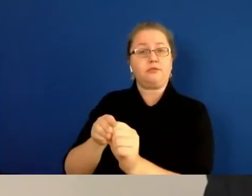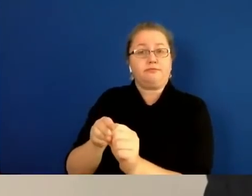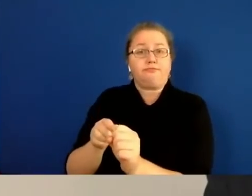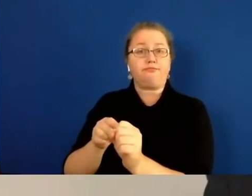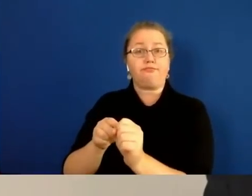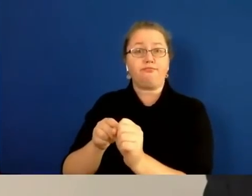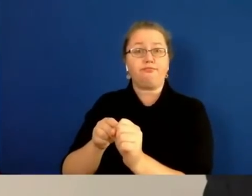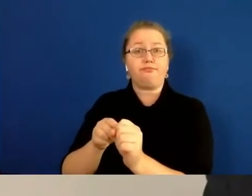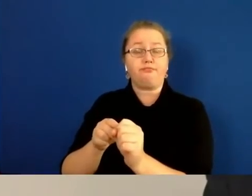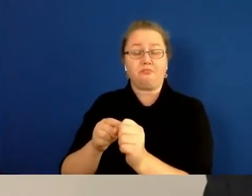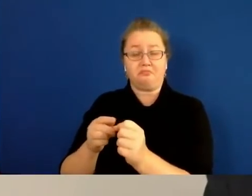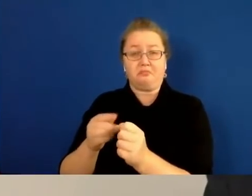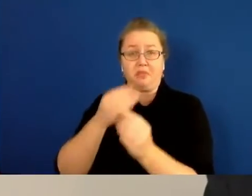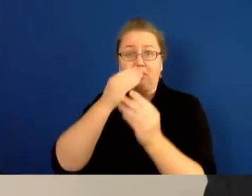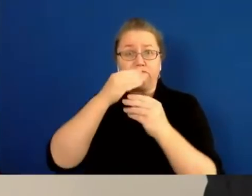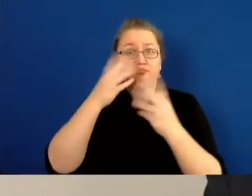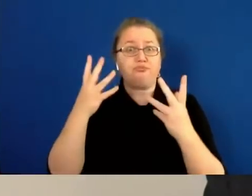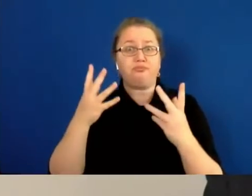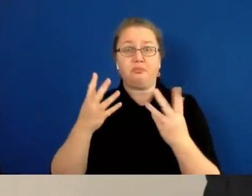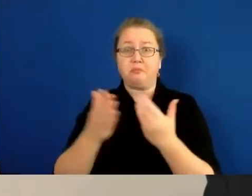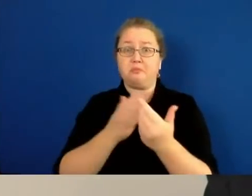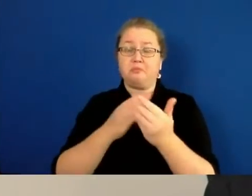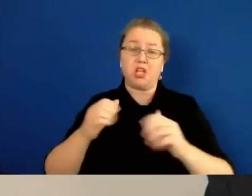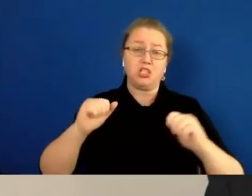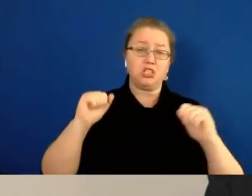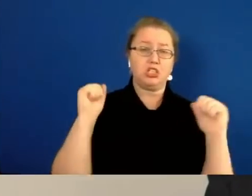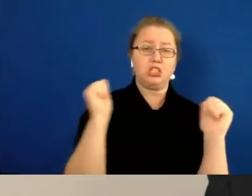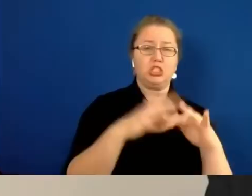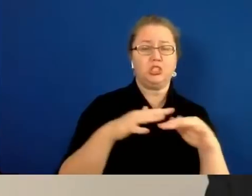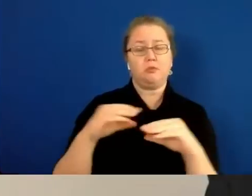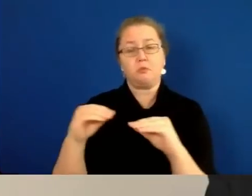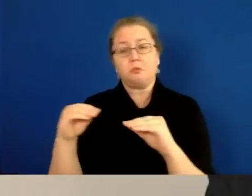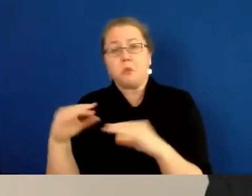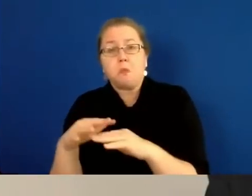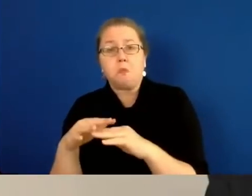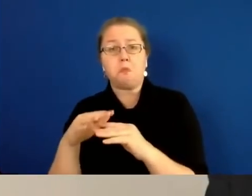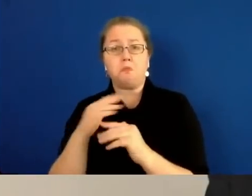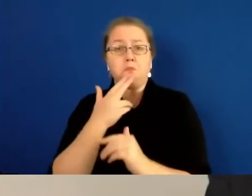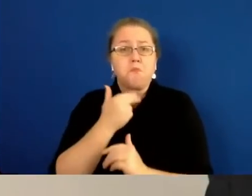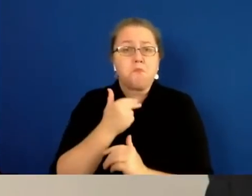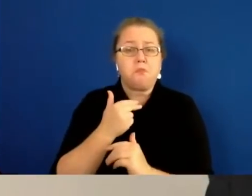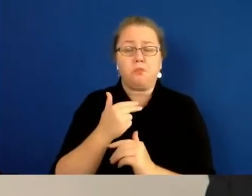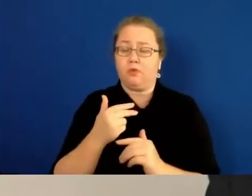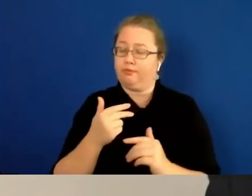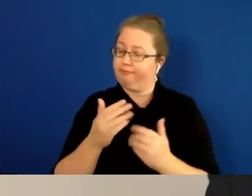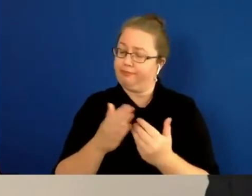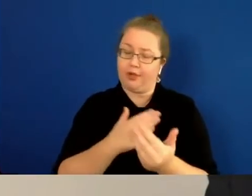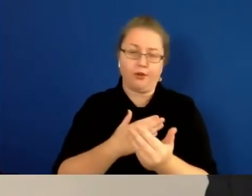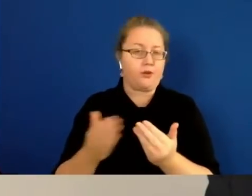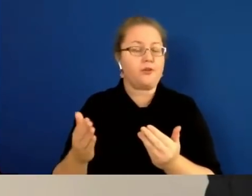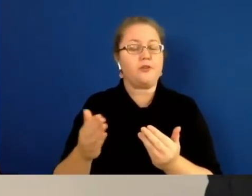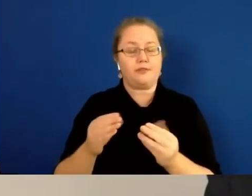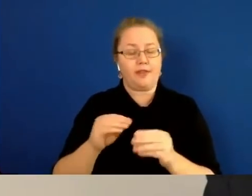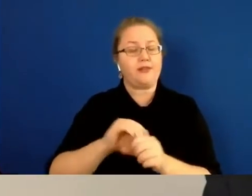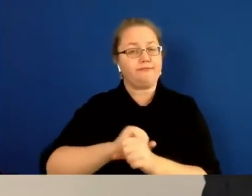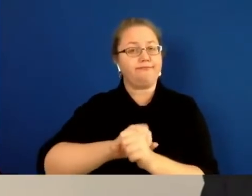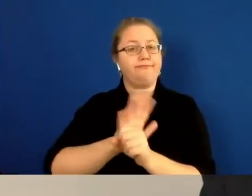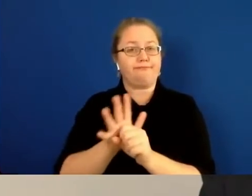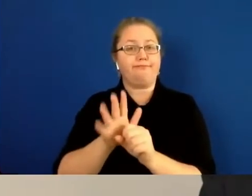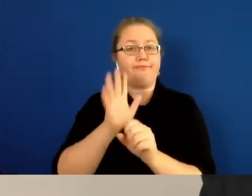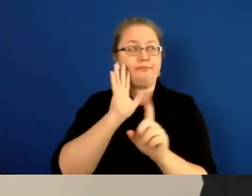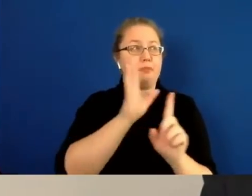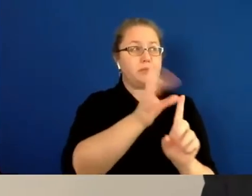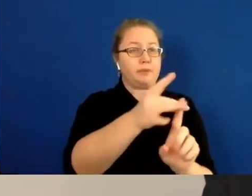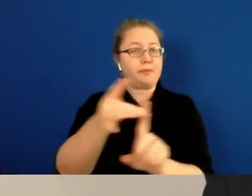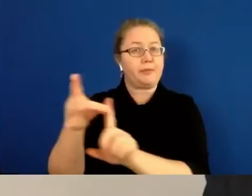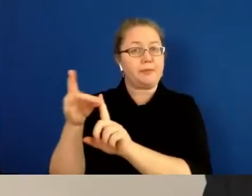And this person unfortunately ended up in hospital and dying from it. And I know her family